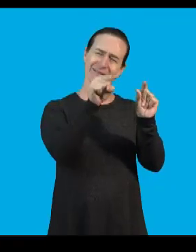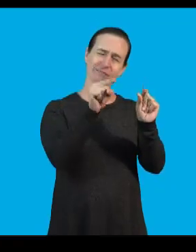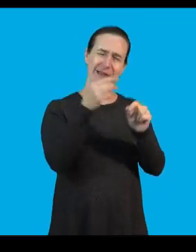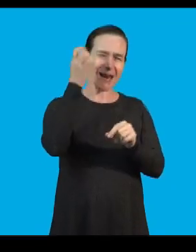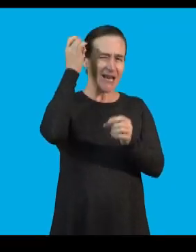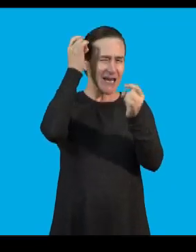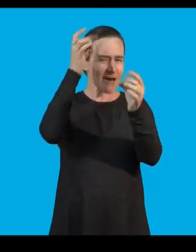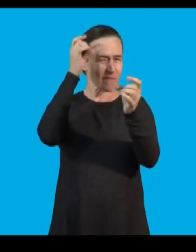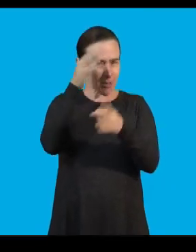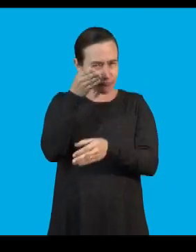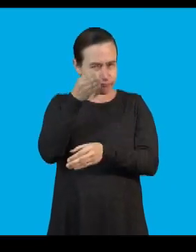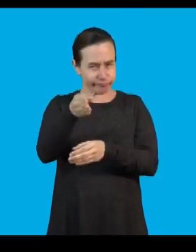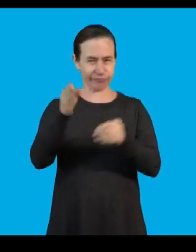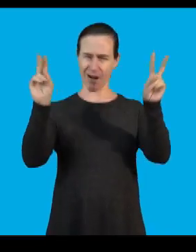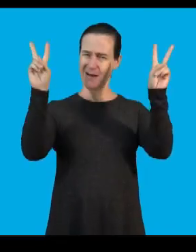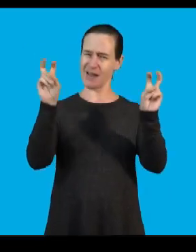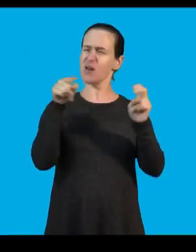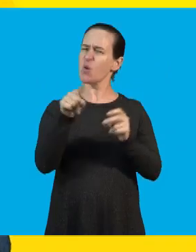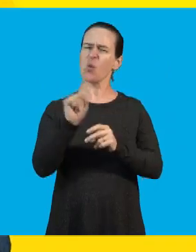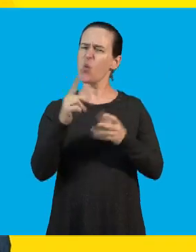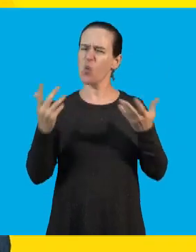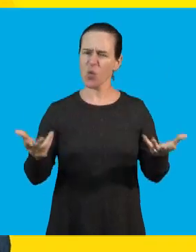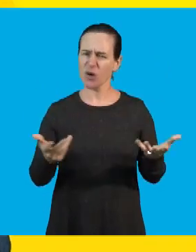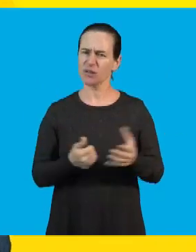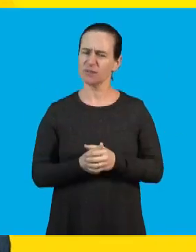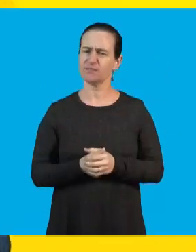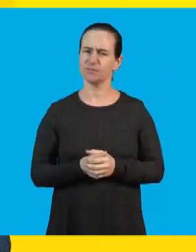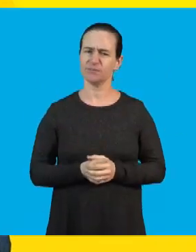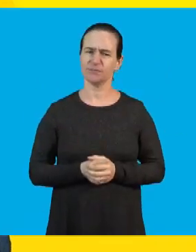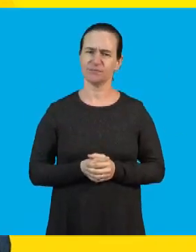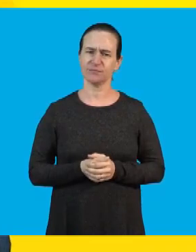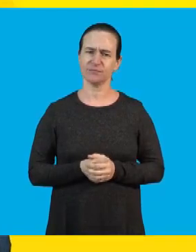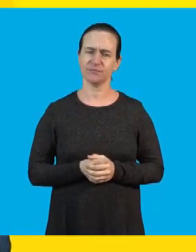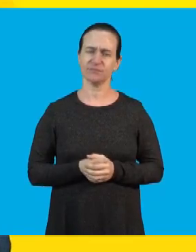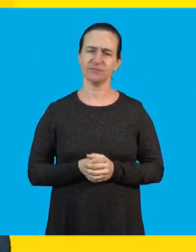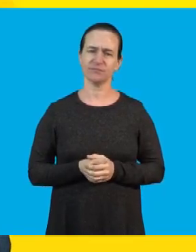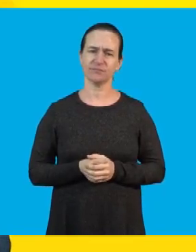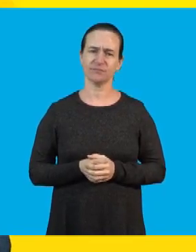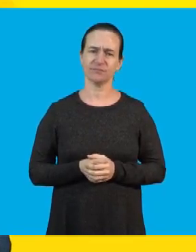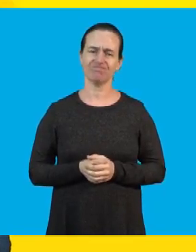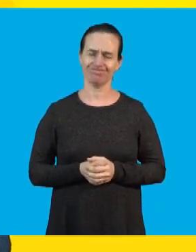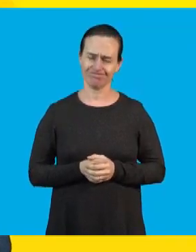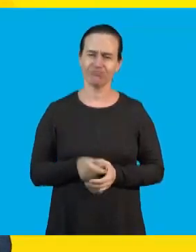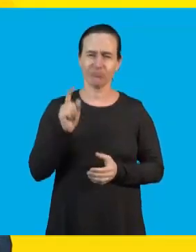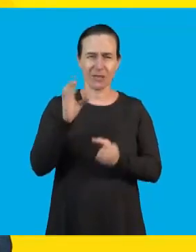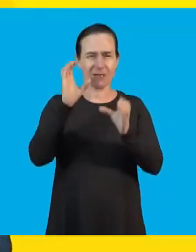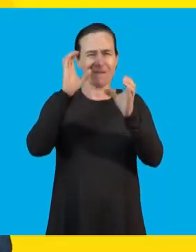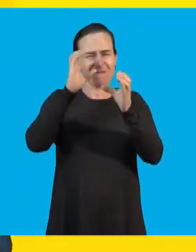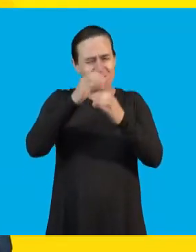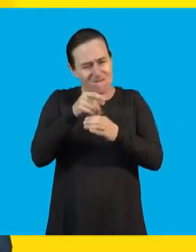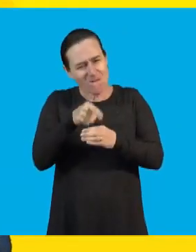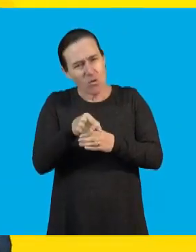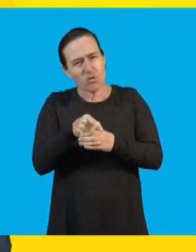to convey. Remember, there's a message that this text is conveying to the reader. Focus